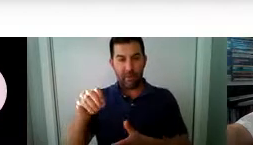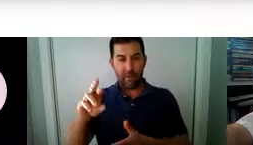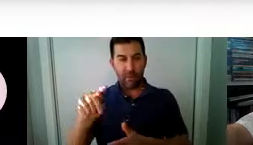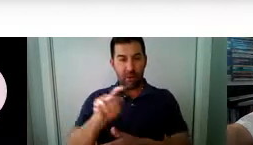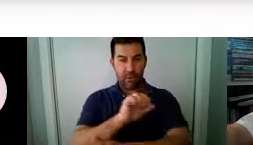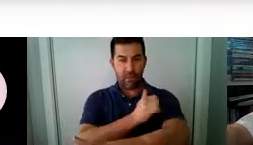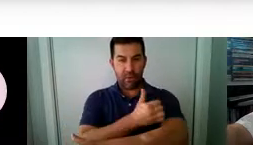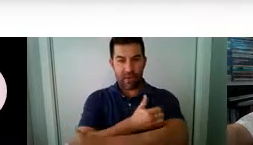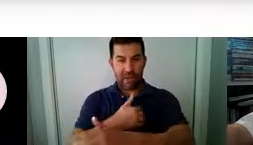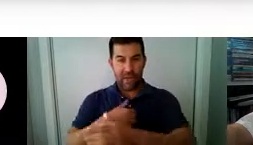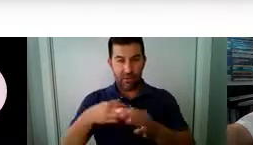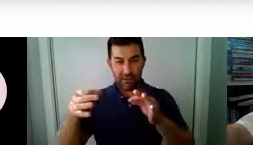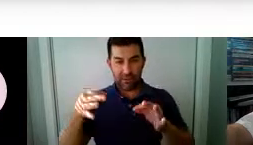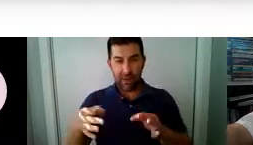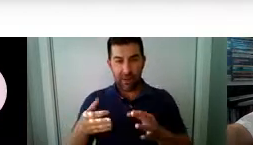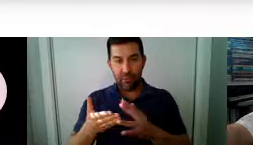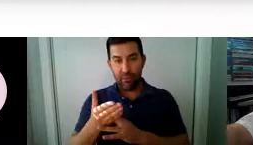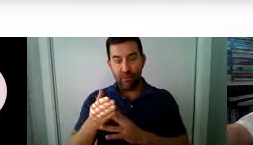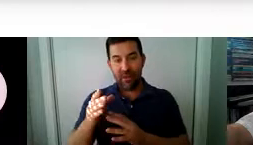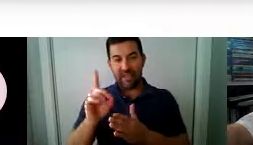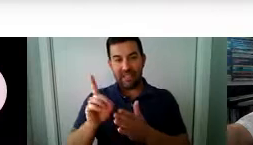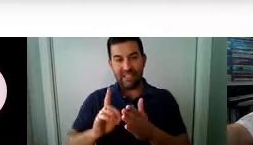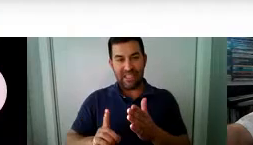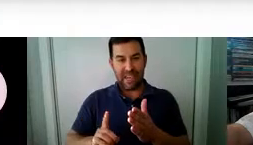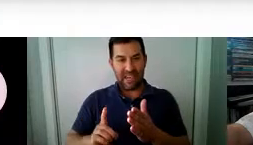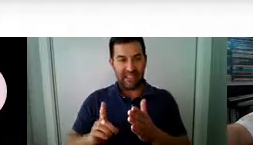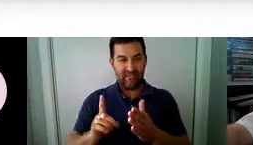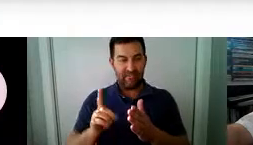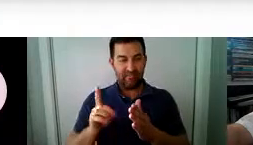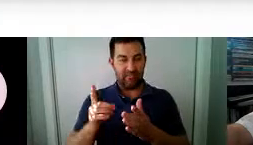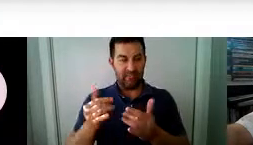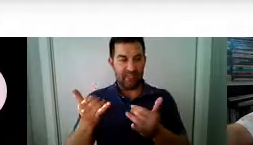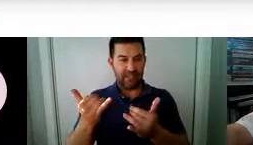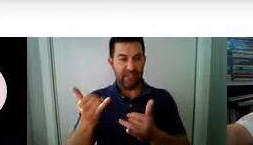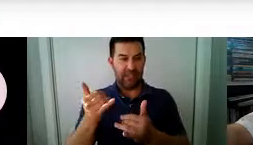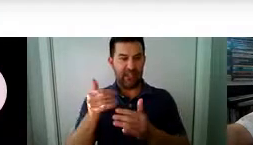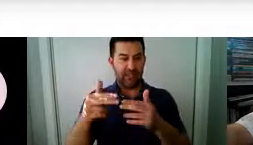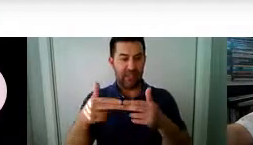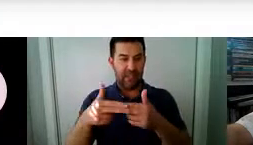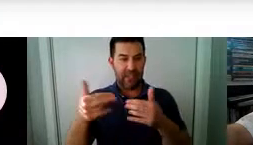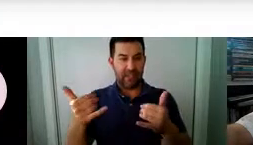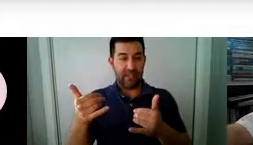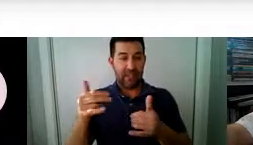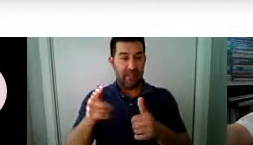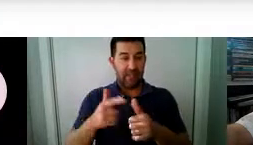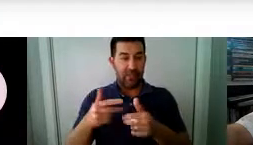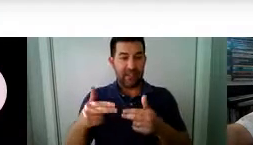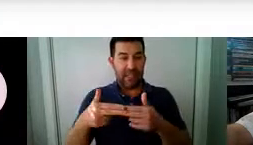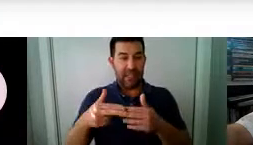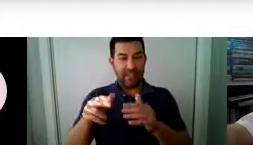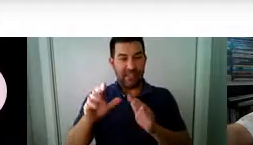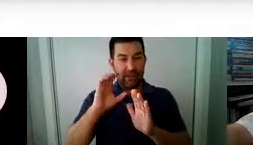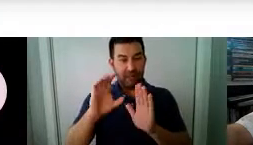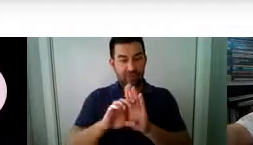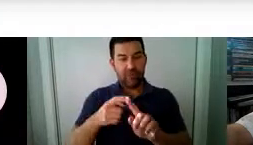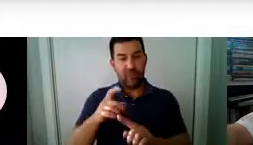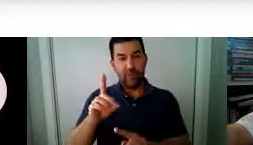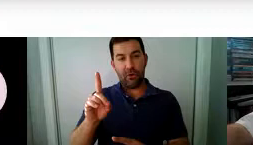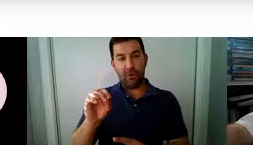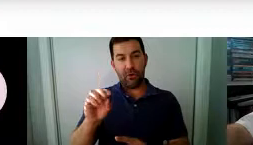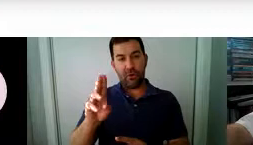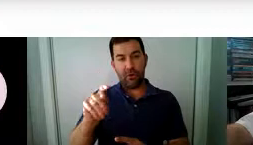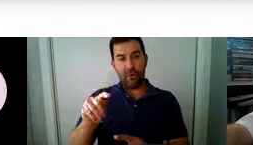walking us through the design slides this evening. So these first couple of slides are images from the 2018 Dormont Junction